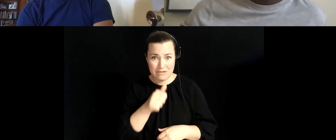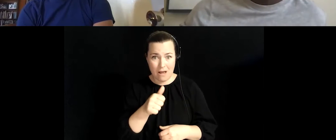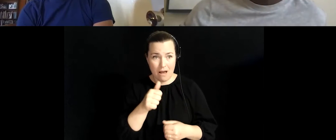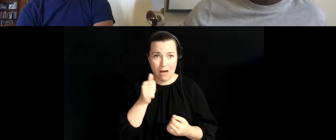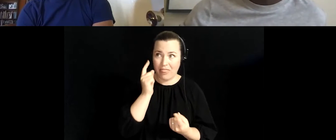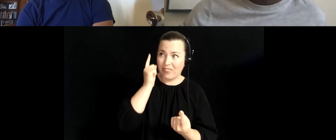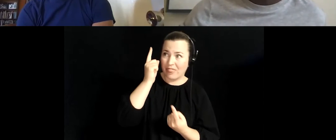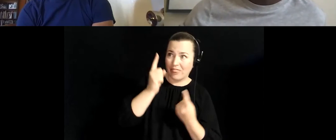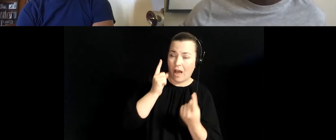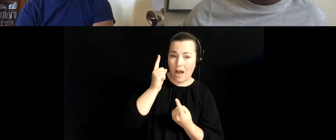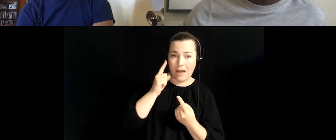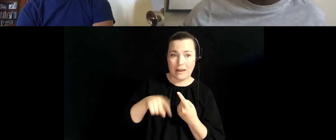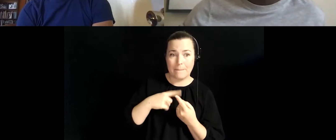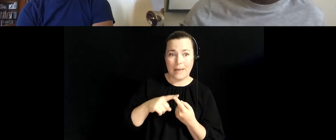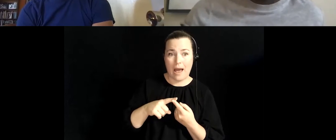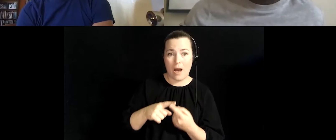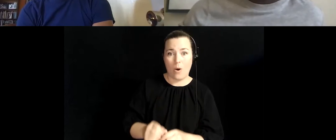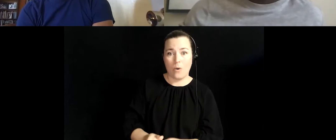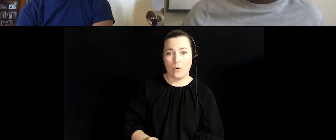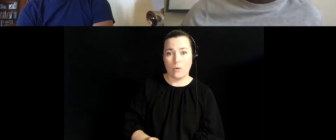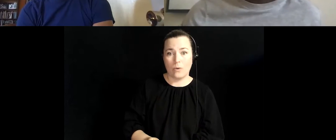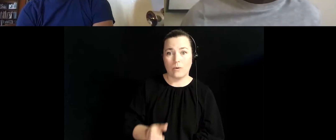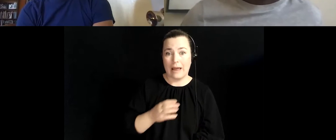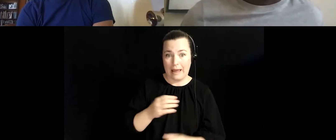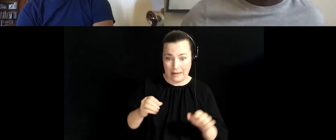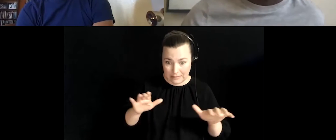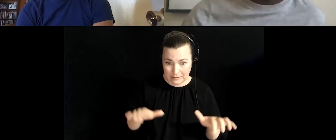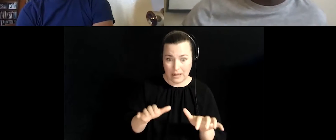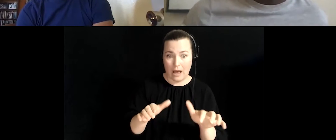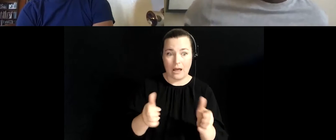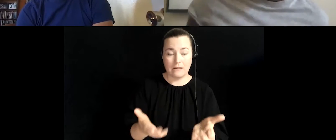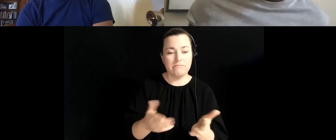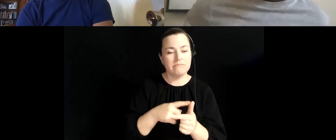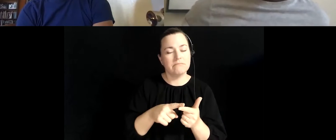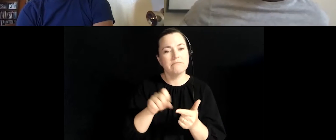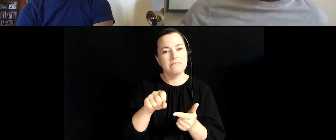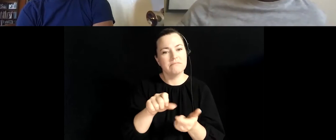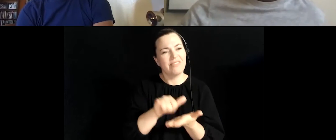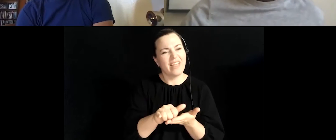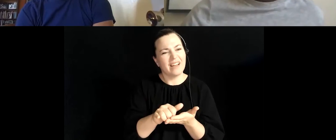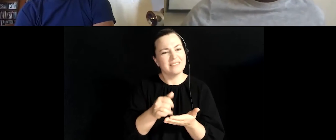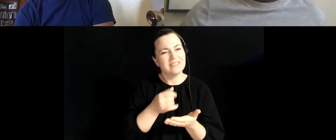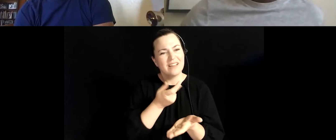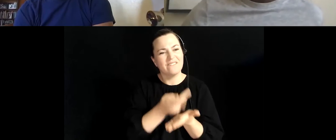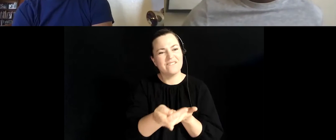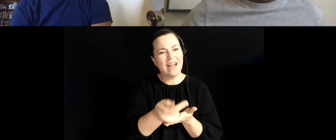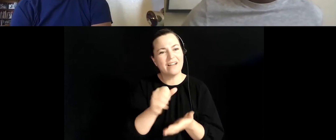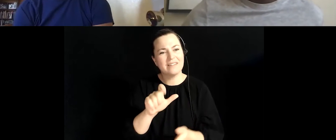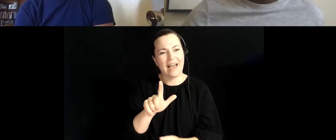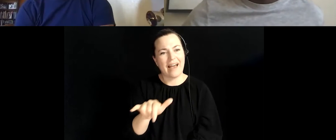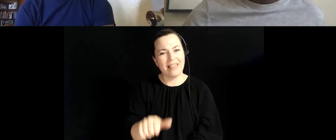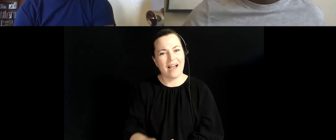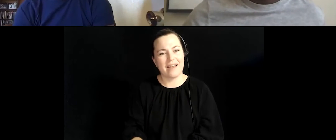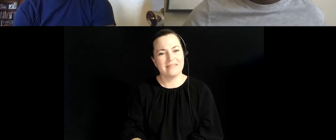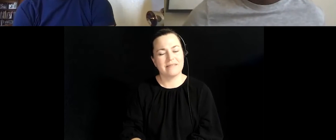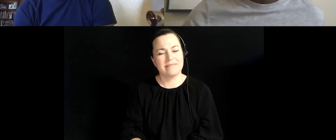about and produced, then yeah, that's a failed ally. Because I